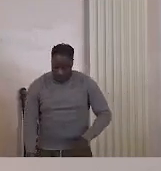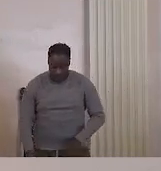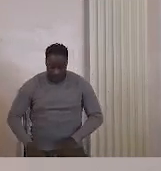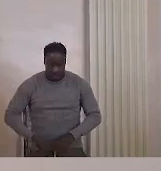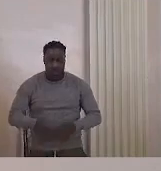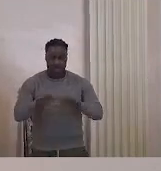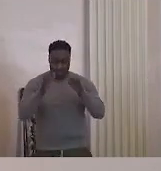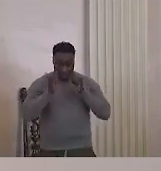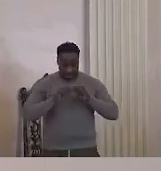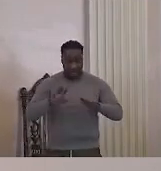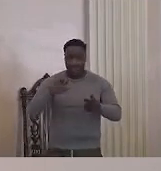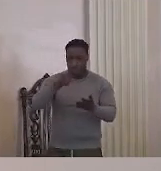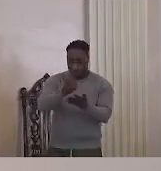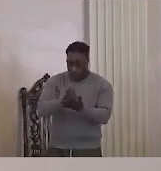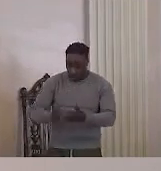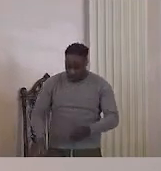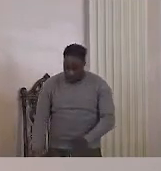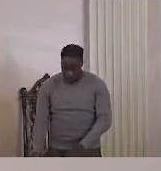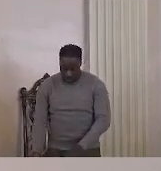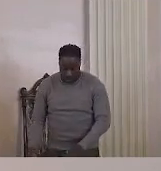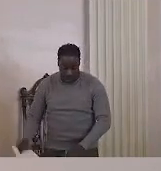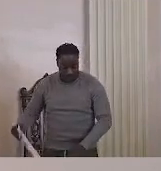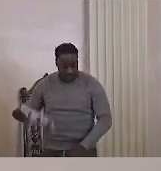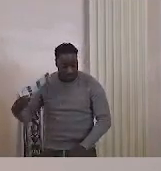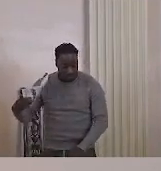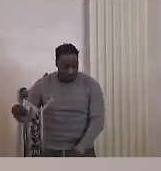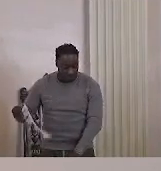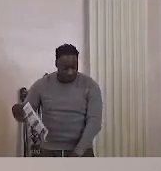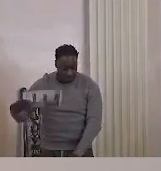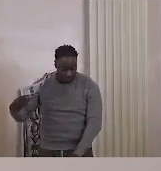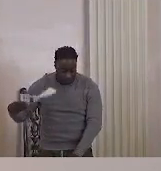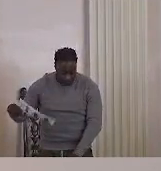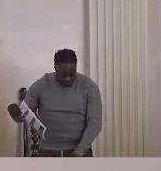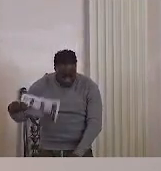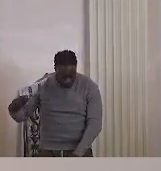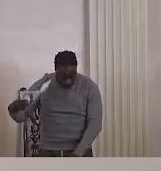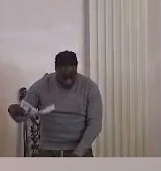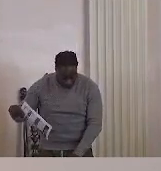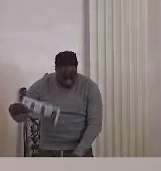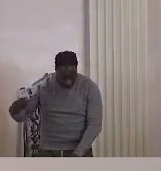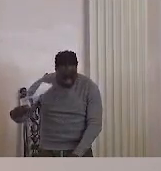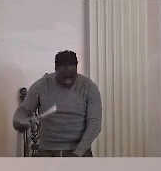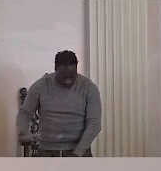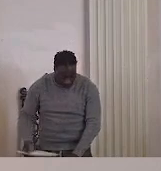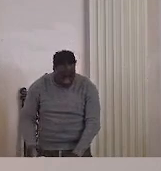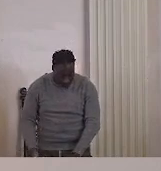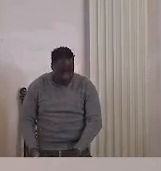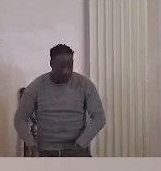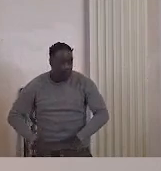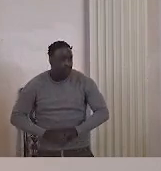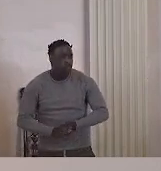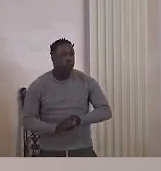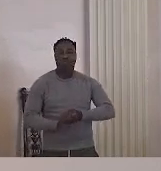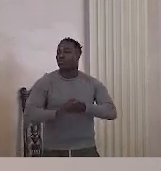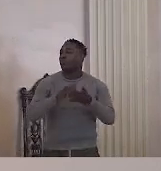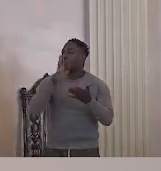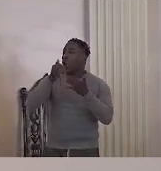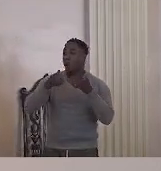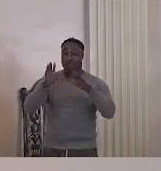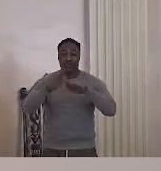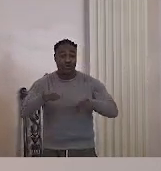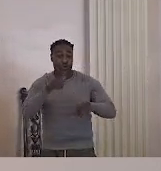Blessed be. Amen. And for all those who must now flow to their religious education